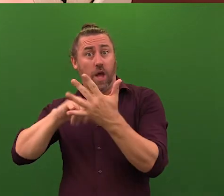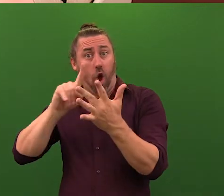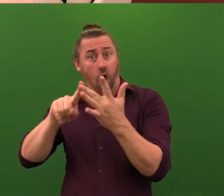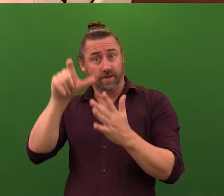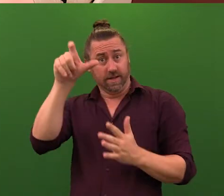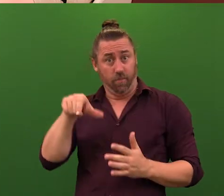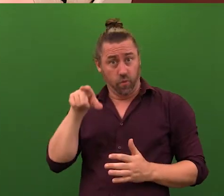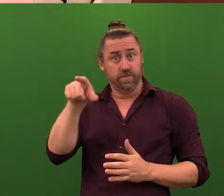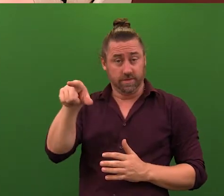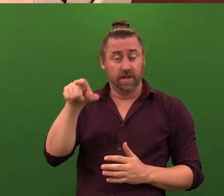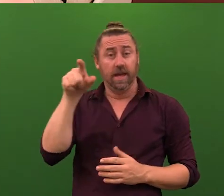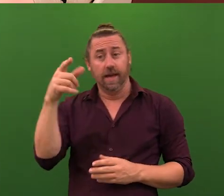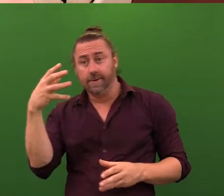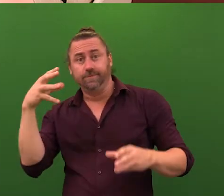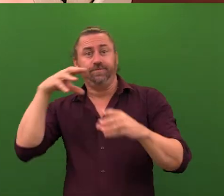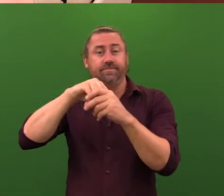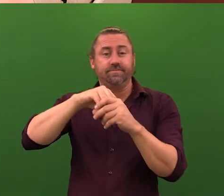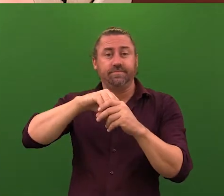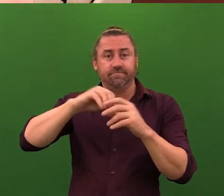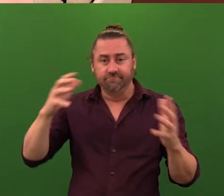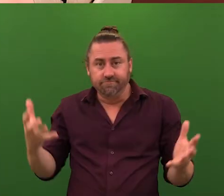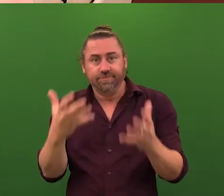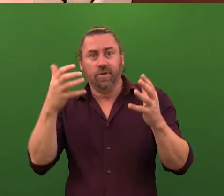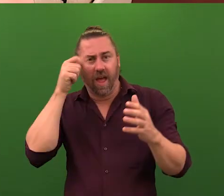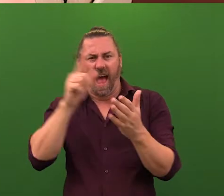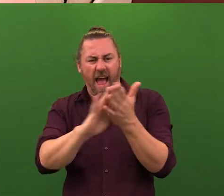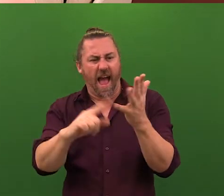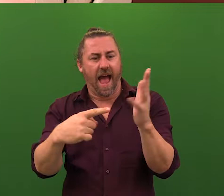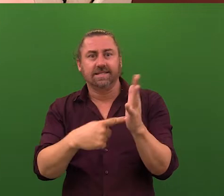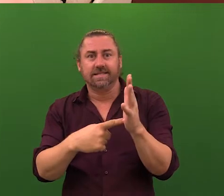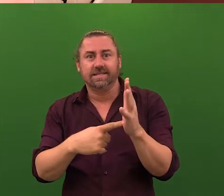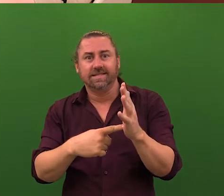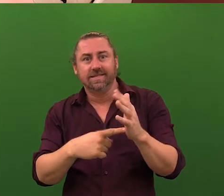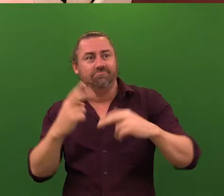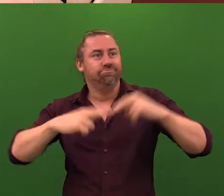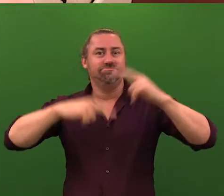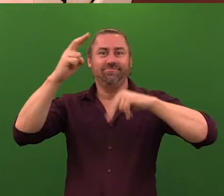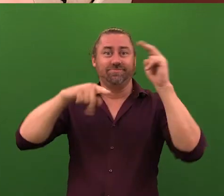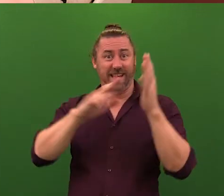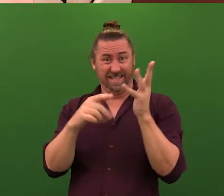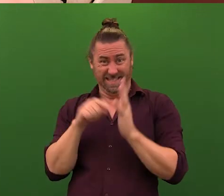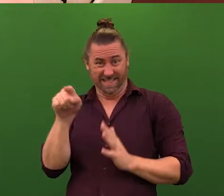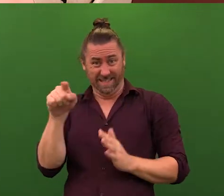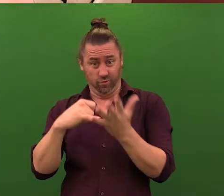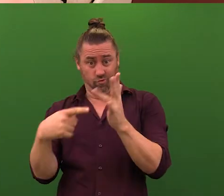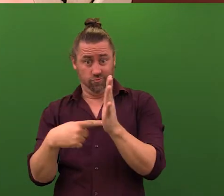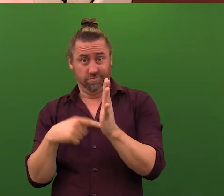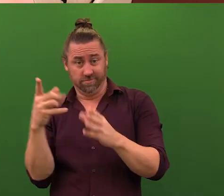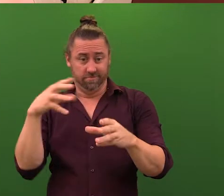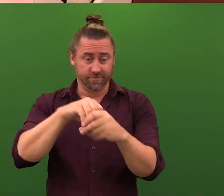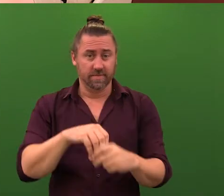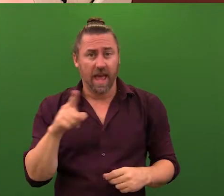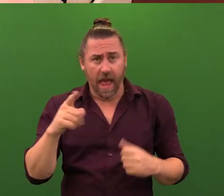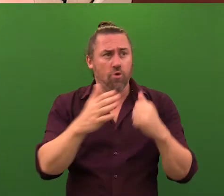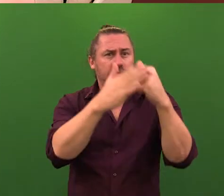Islanders that were a part of the South Sea Islander hut being built. He also, built a lot